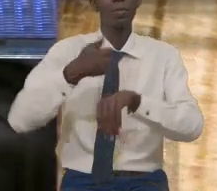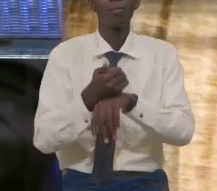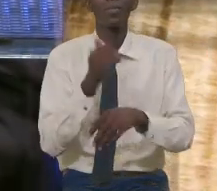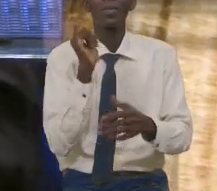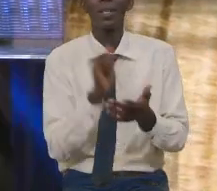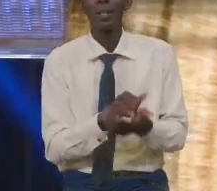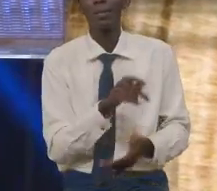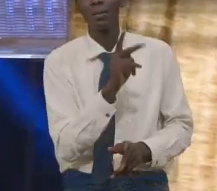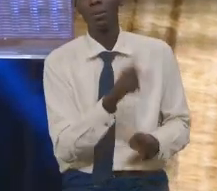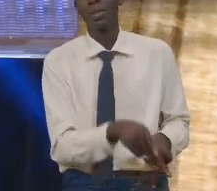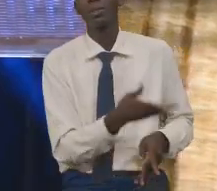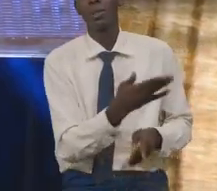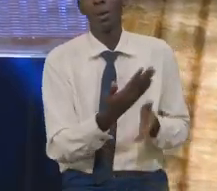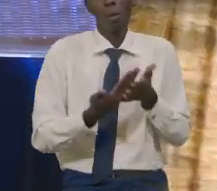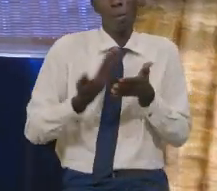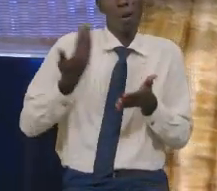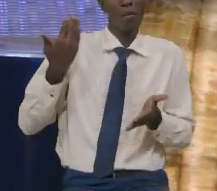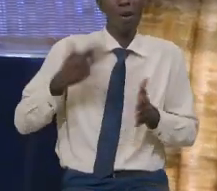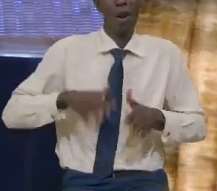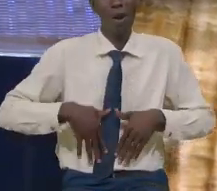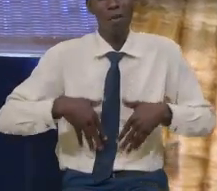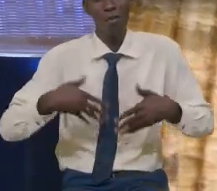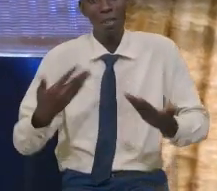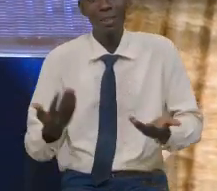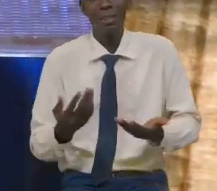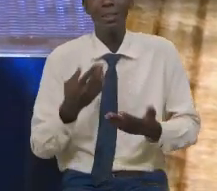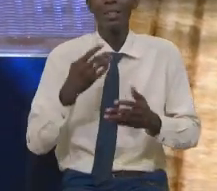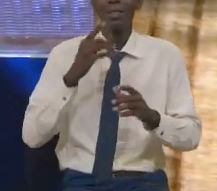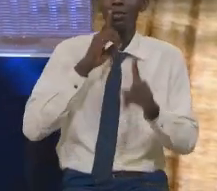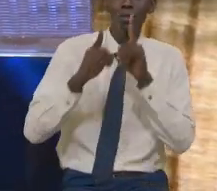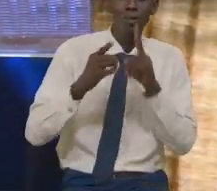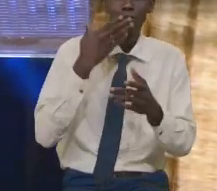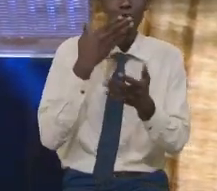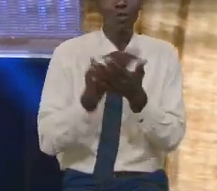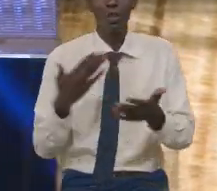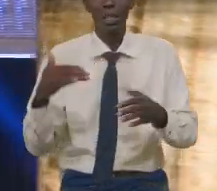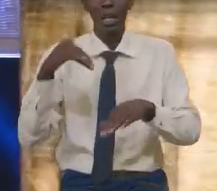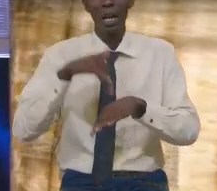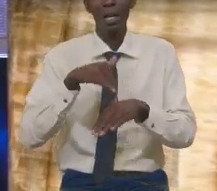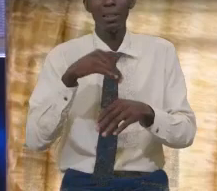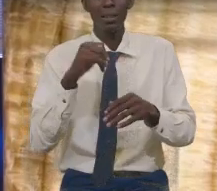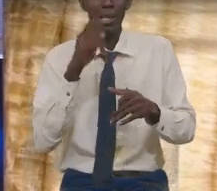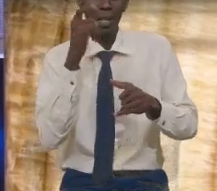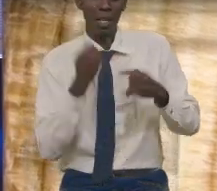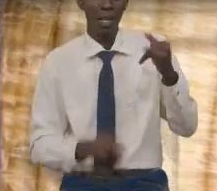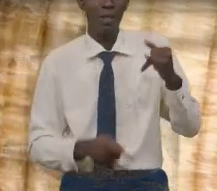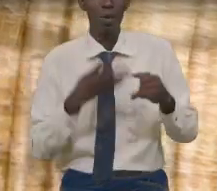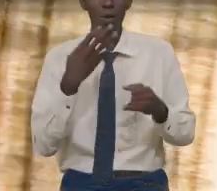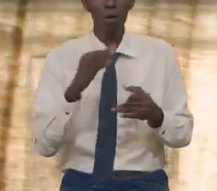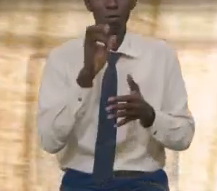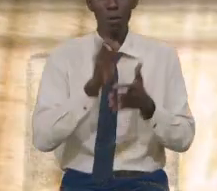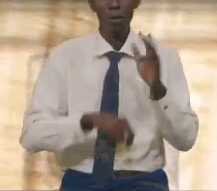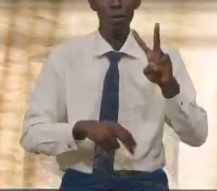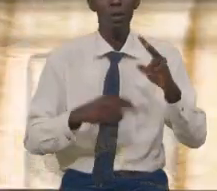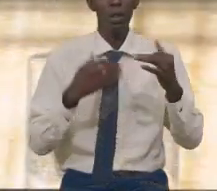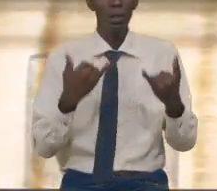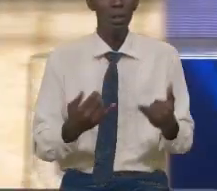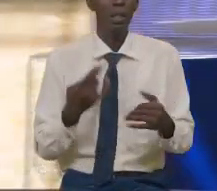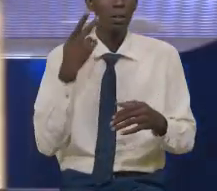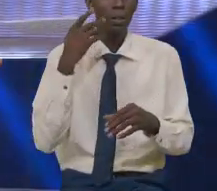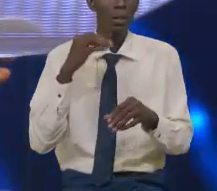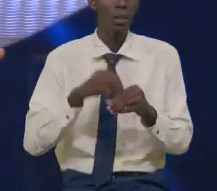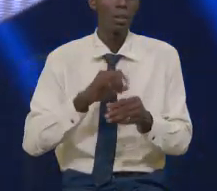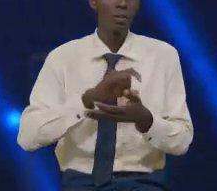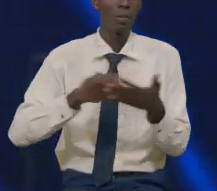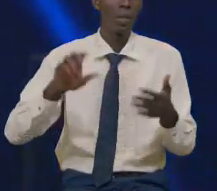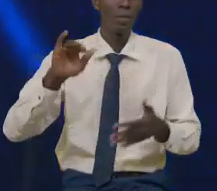person making confession, making comprehension at the end of chapter 2. And then he tells us in verse 15. In